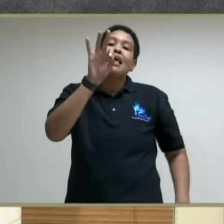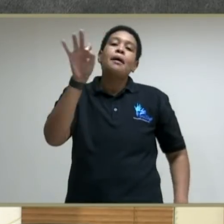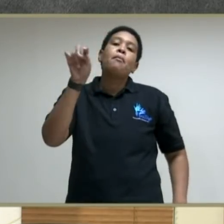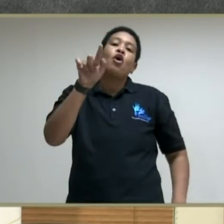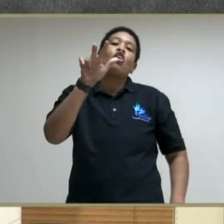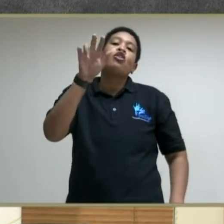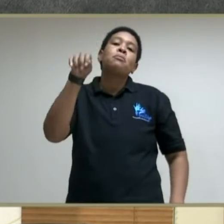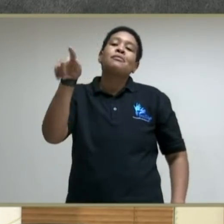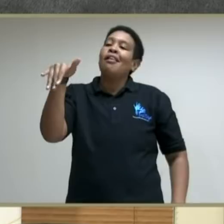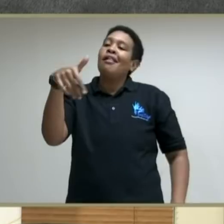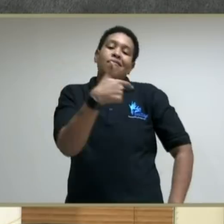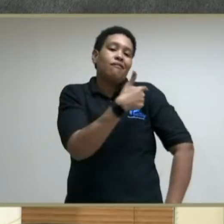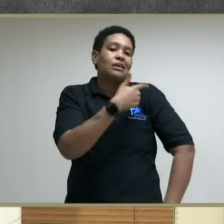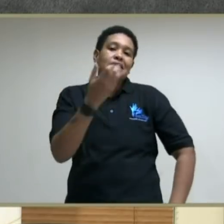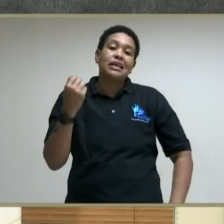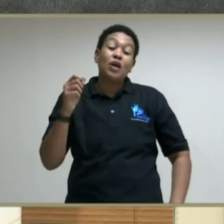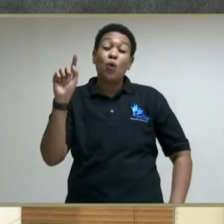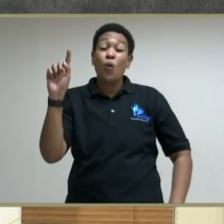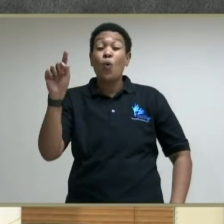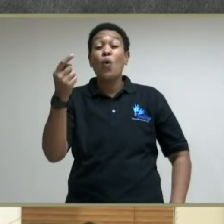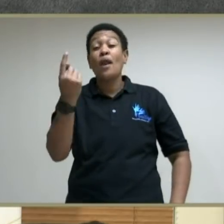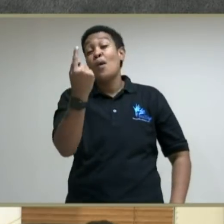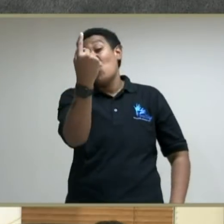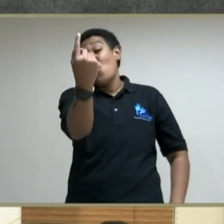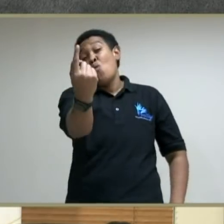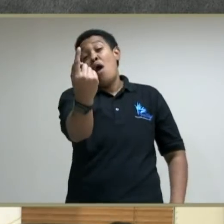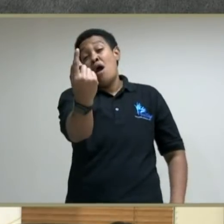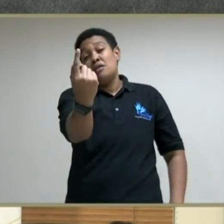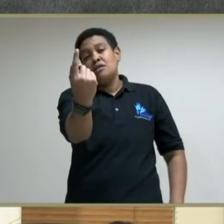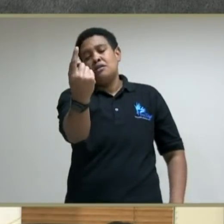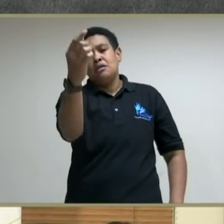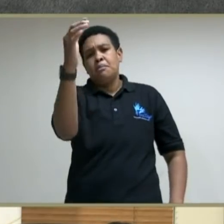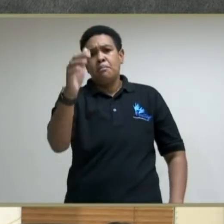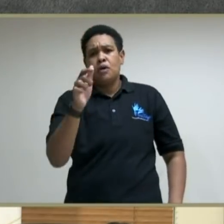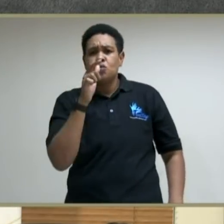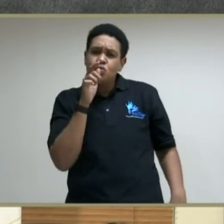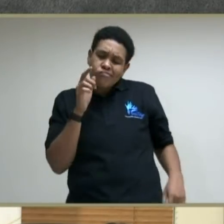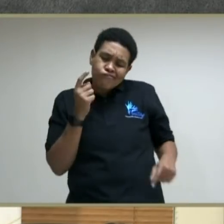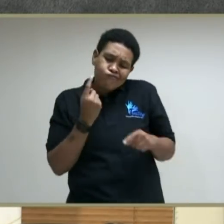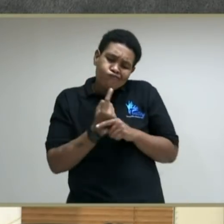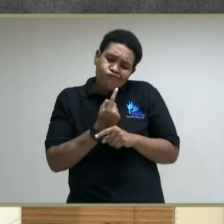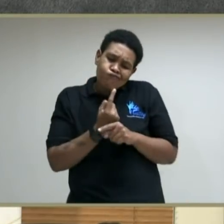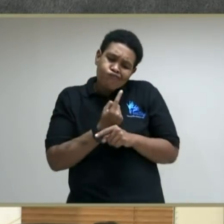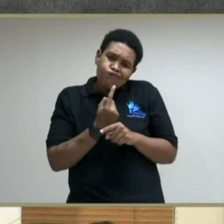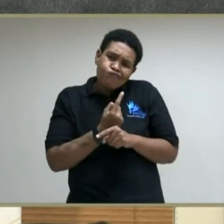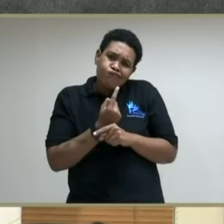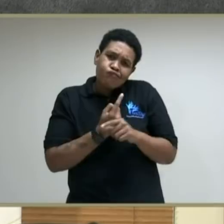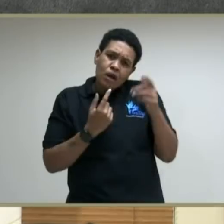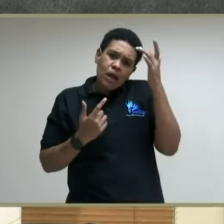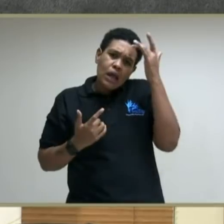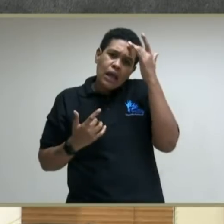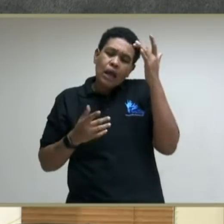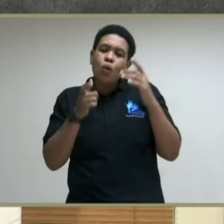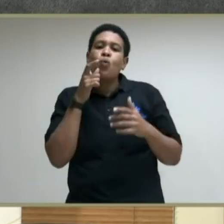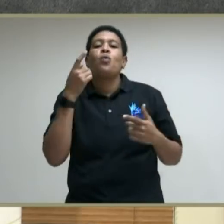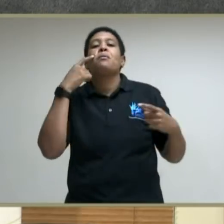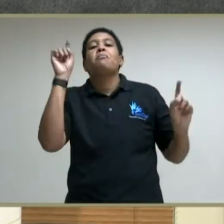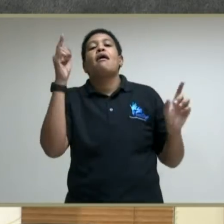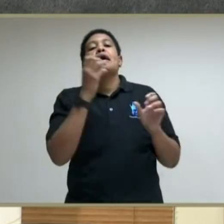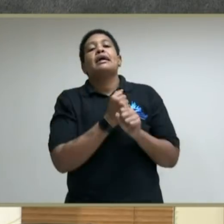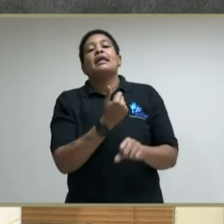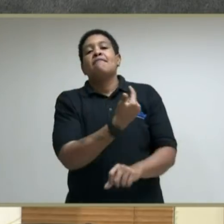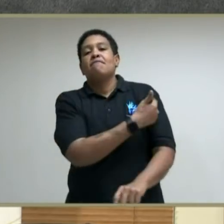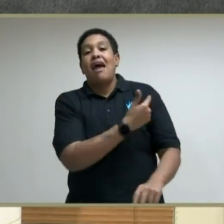And it is only one of the persons that are moderately ill that have been